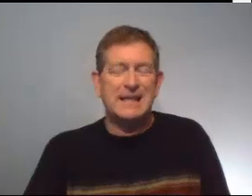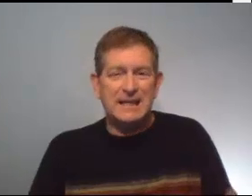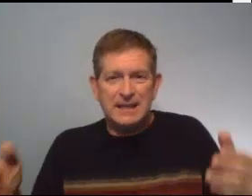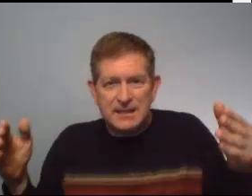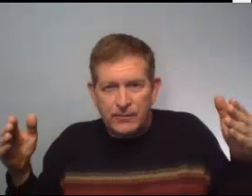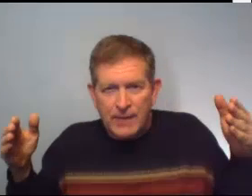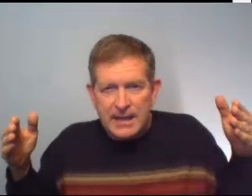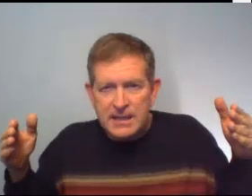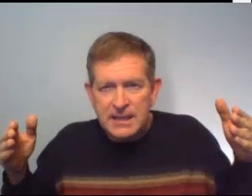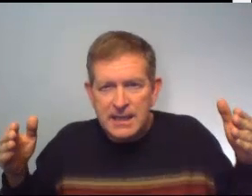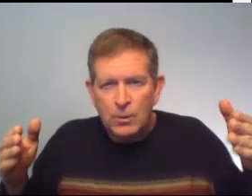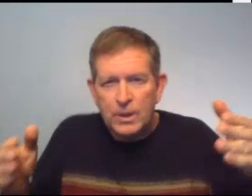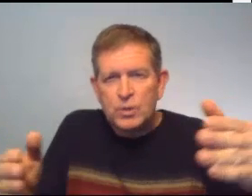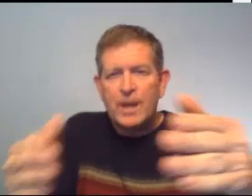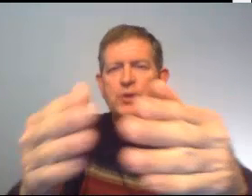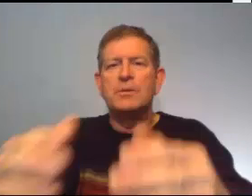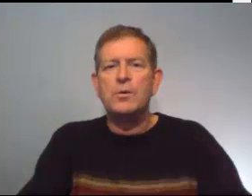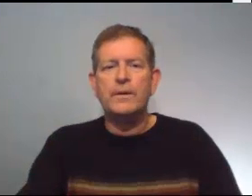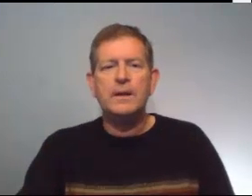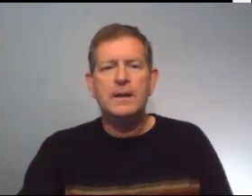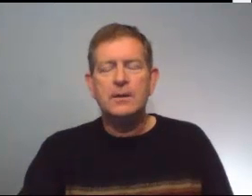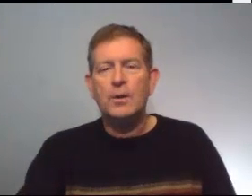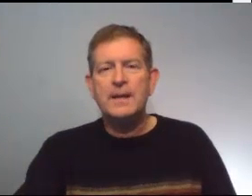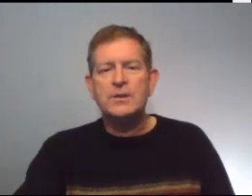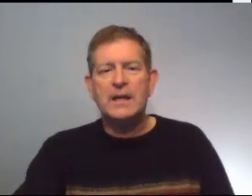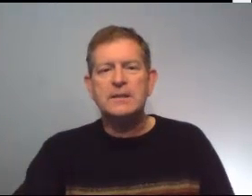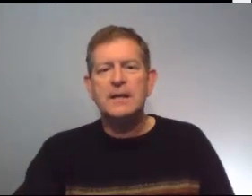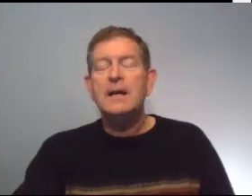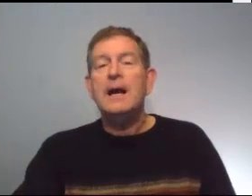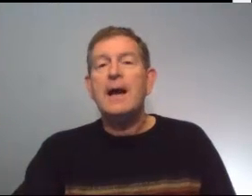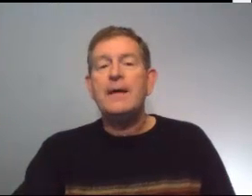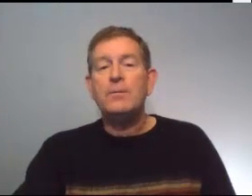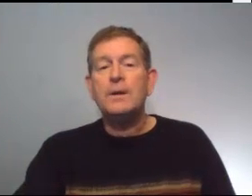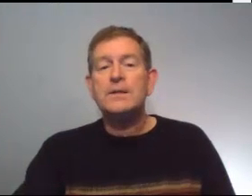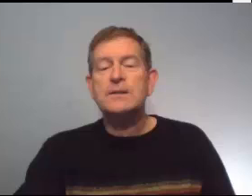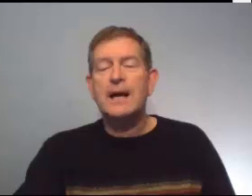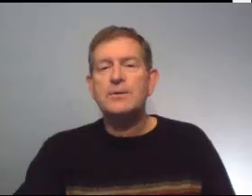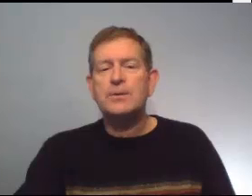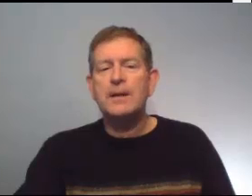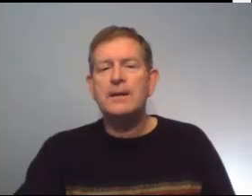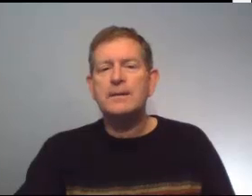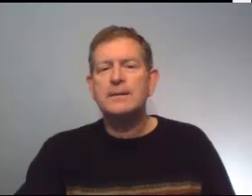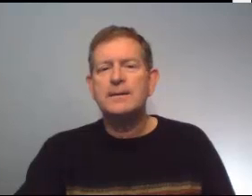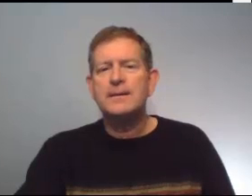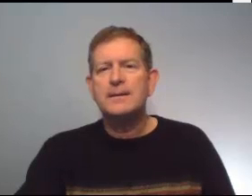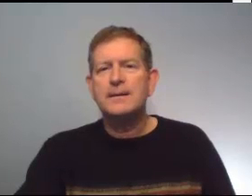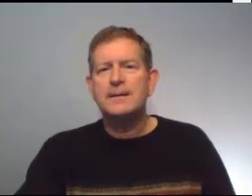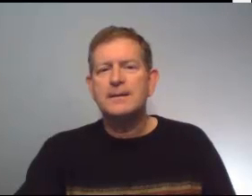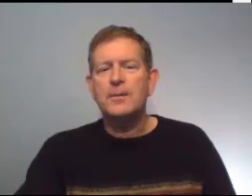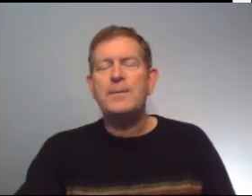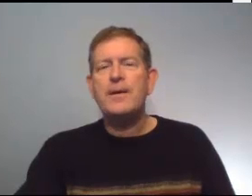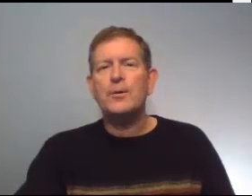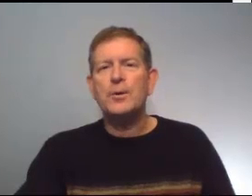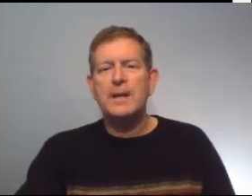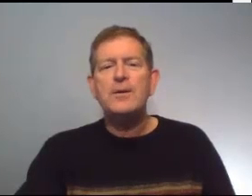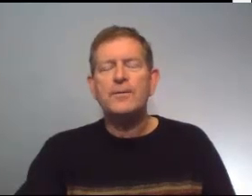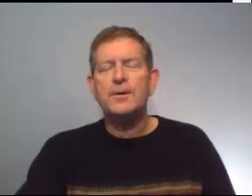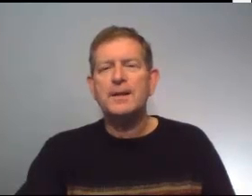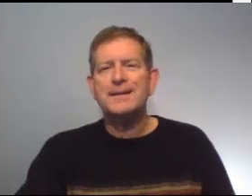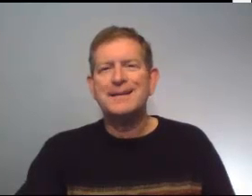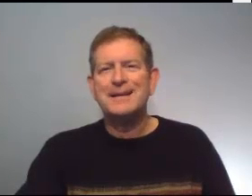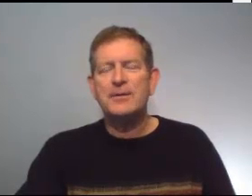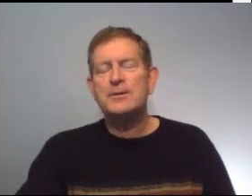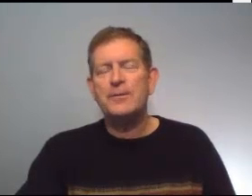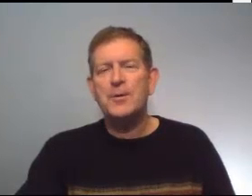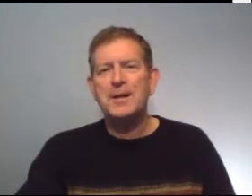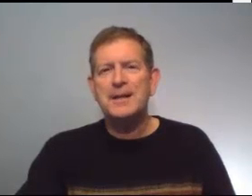but you've got to indicate in what direction you're moving. You want to make sense. And then what is this object right here? Oh, maybe you haven't learned. Yeah, you've